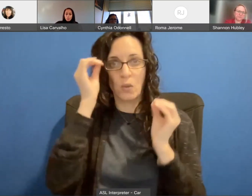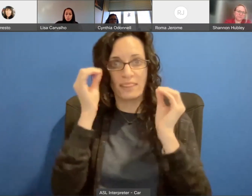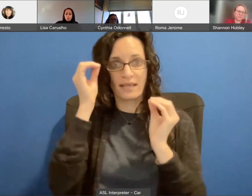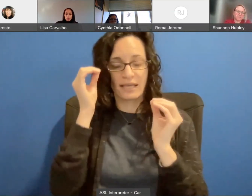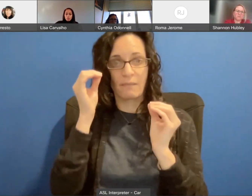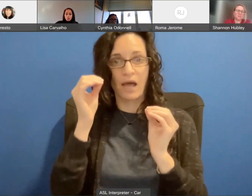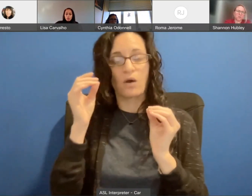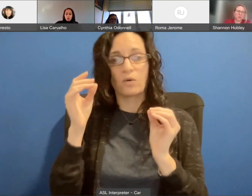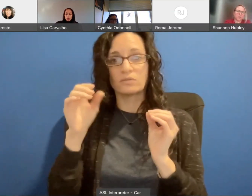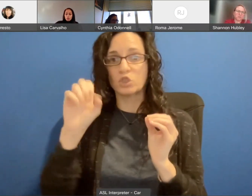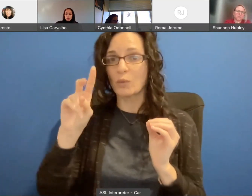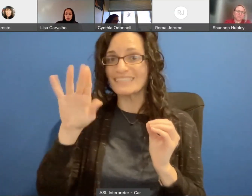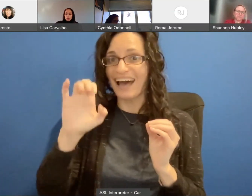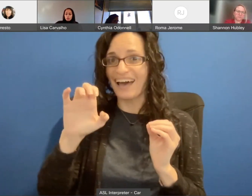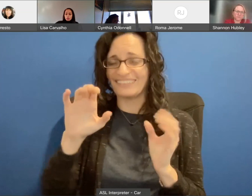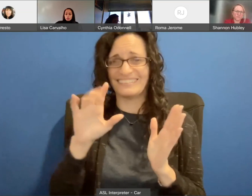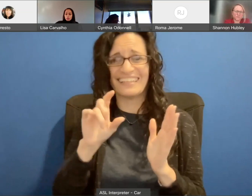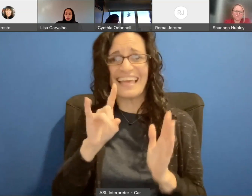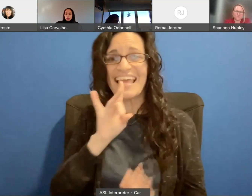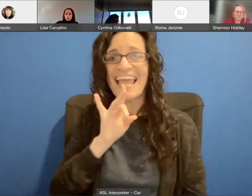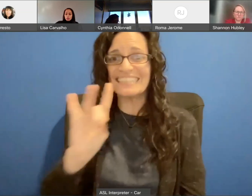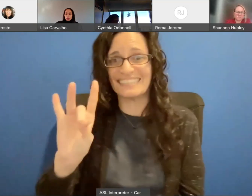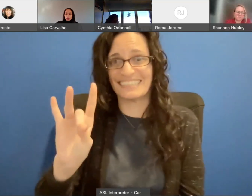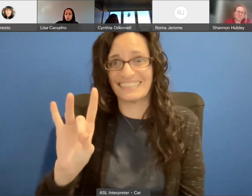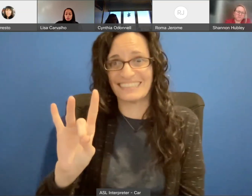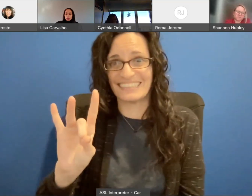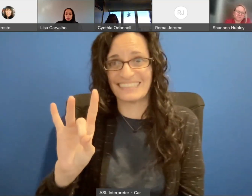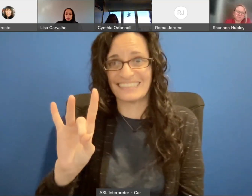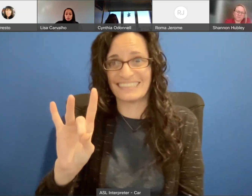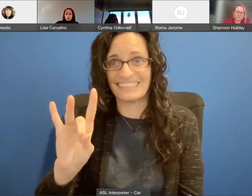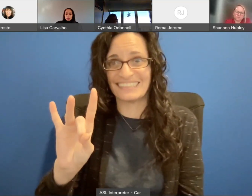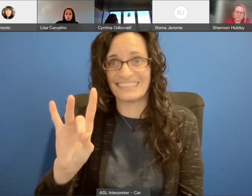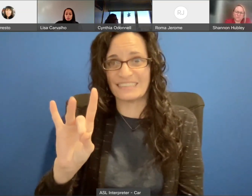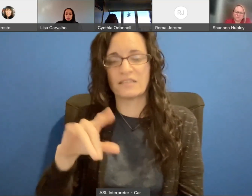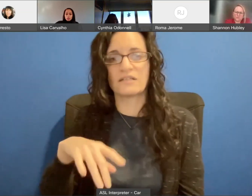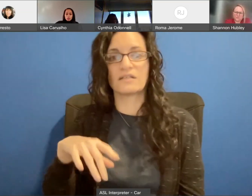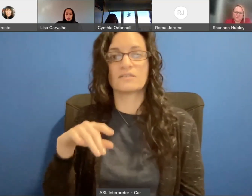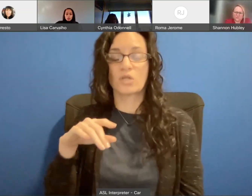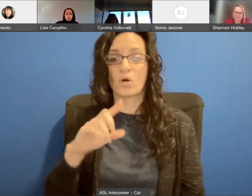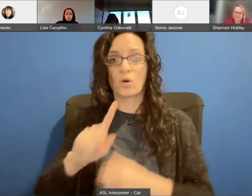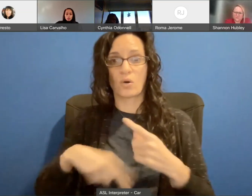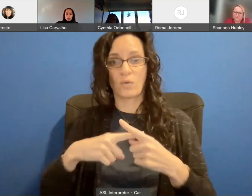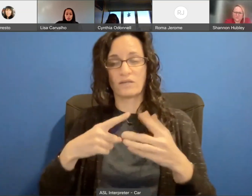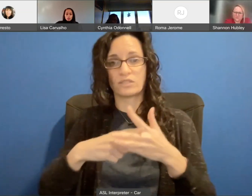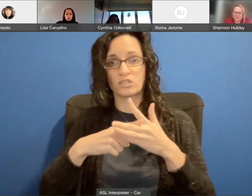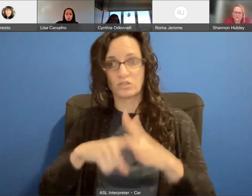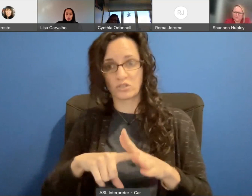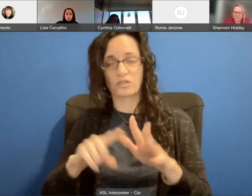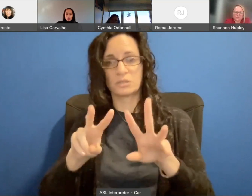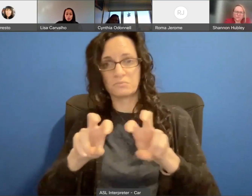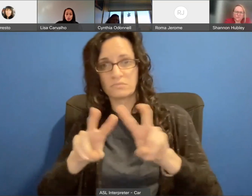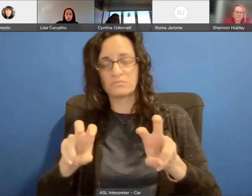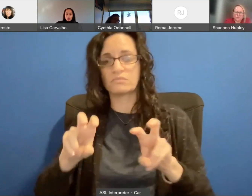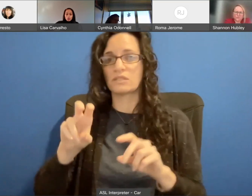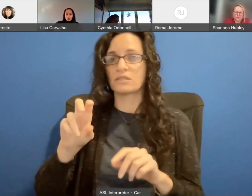8. And so one of the things that we start to look at when we're looking at suicide prevention in adolescence and